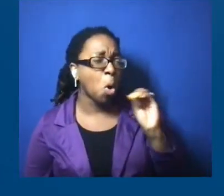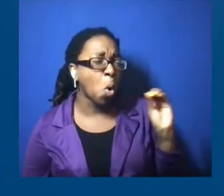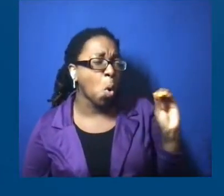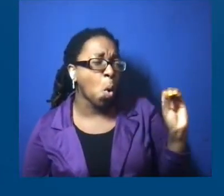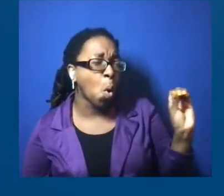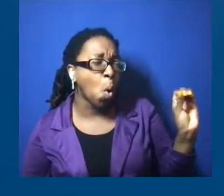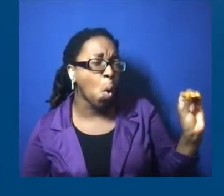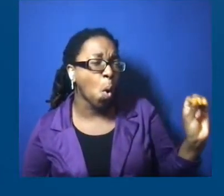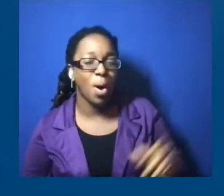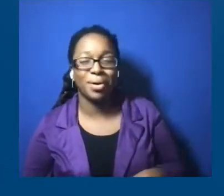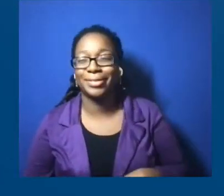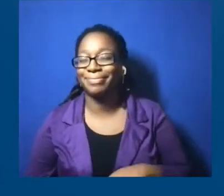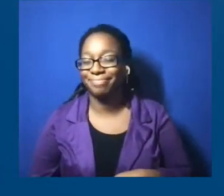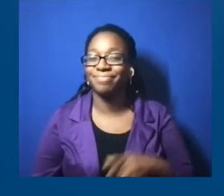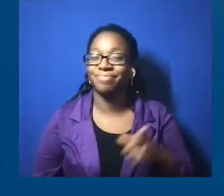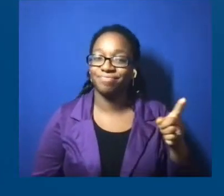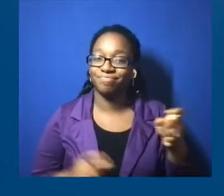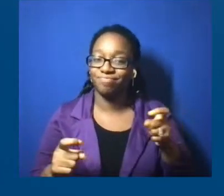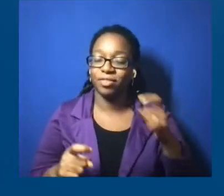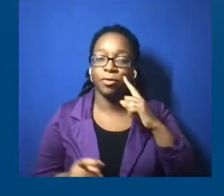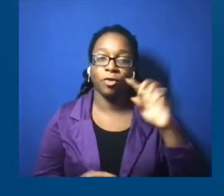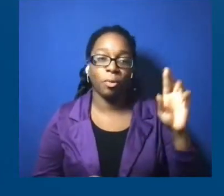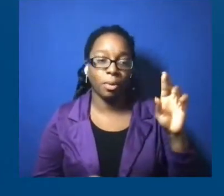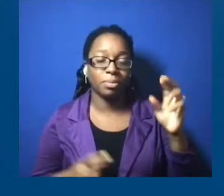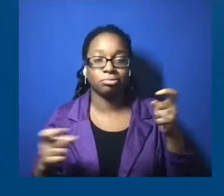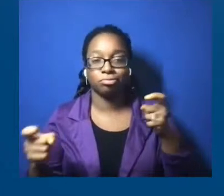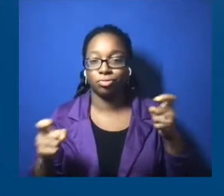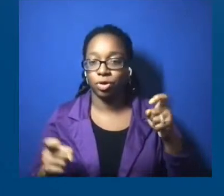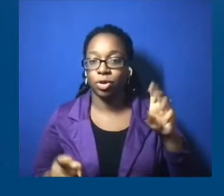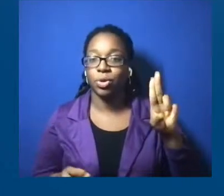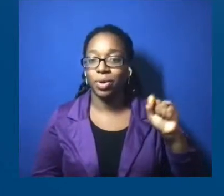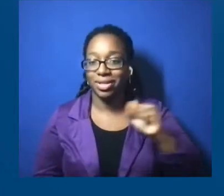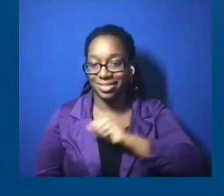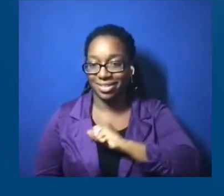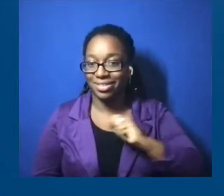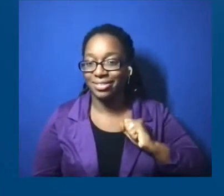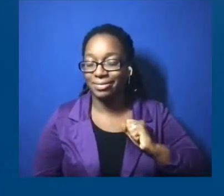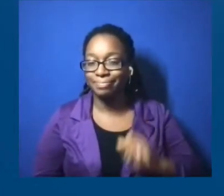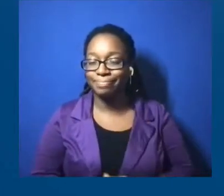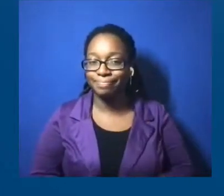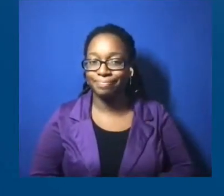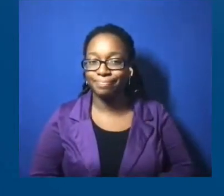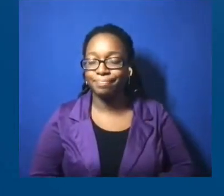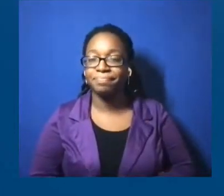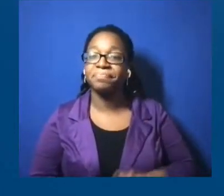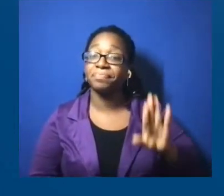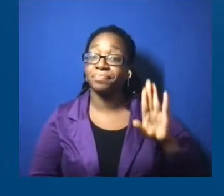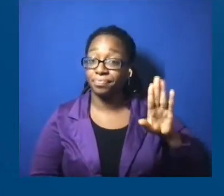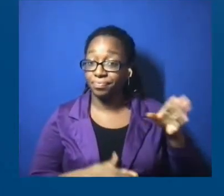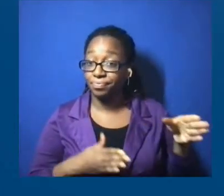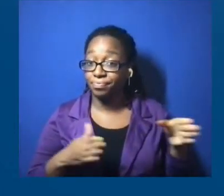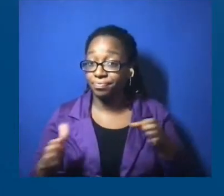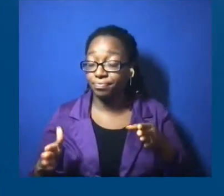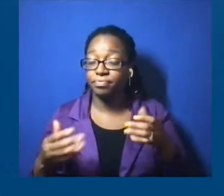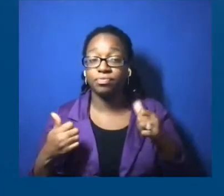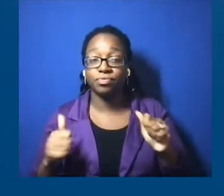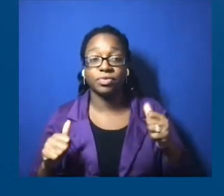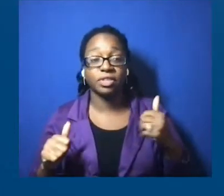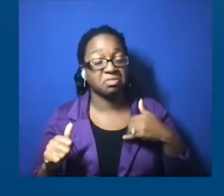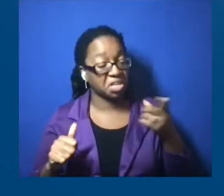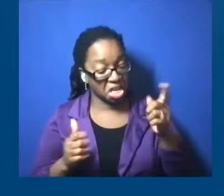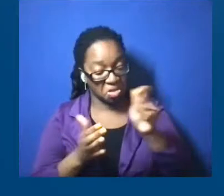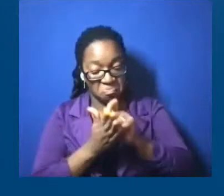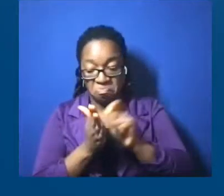Who's in charge of electing Republicans to take control of the United States Senate. His plan is to put, and he put it out in